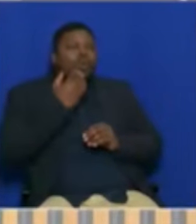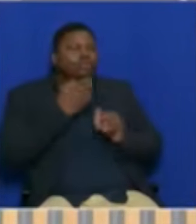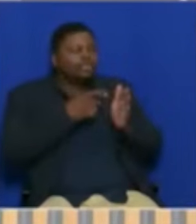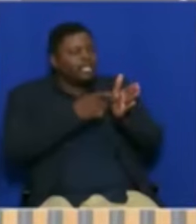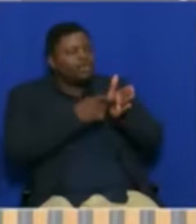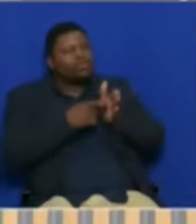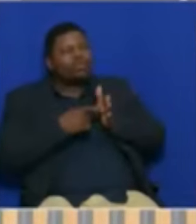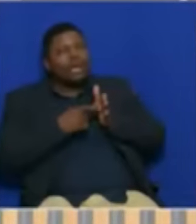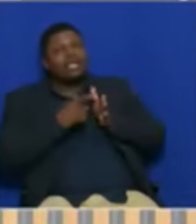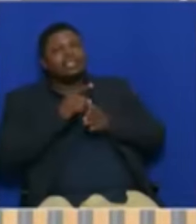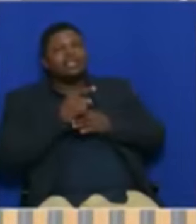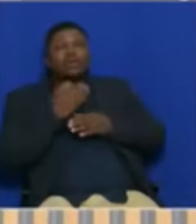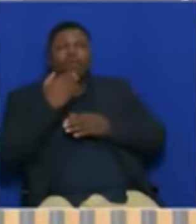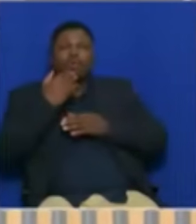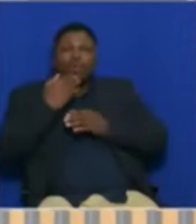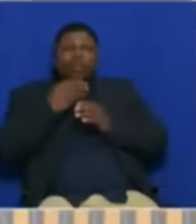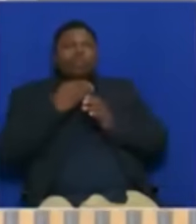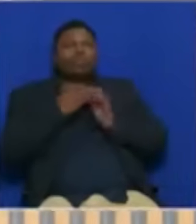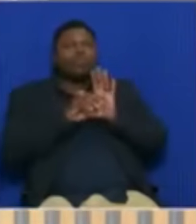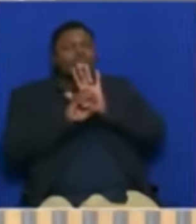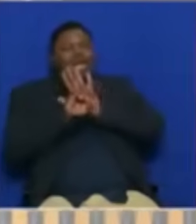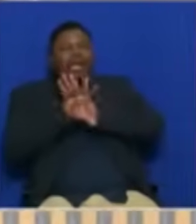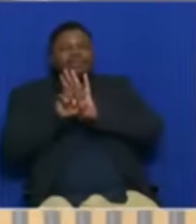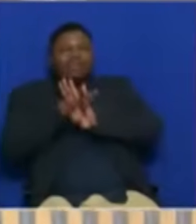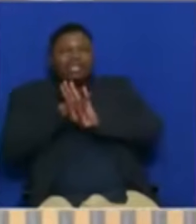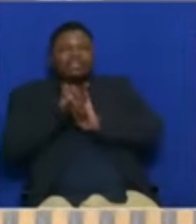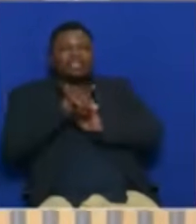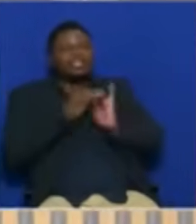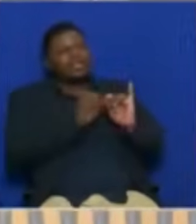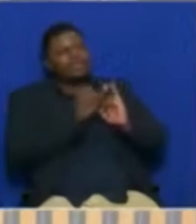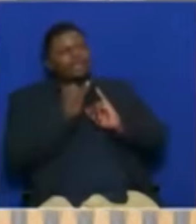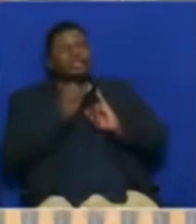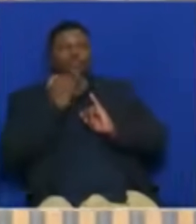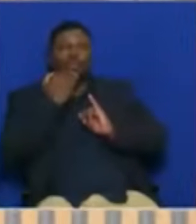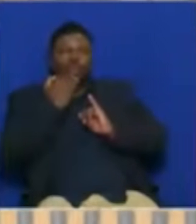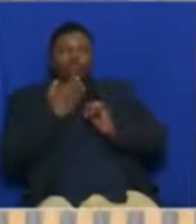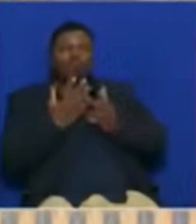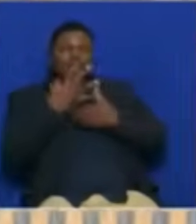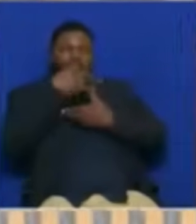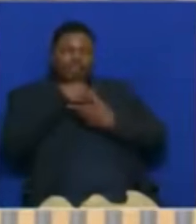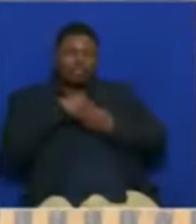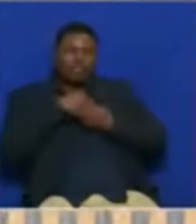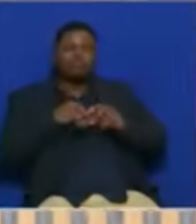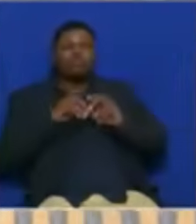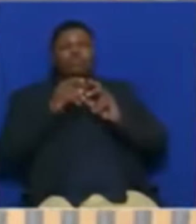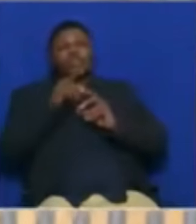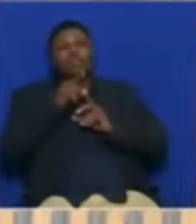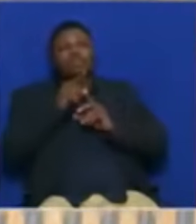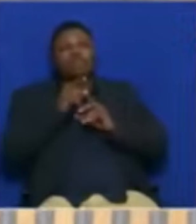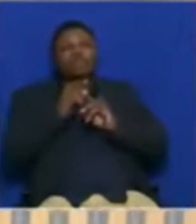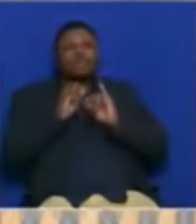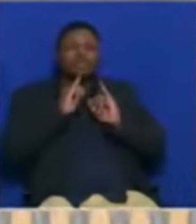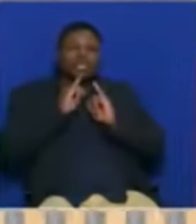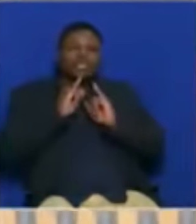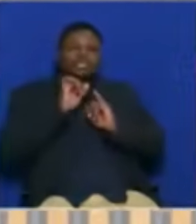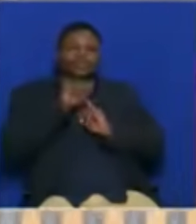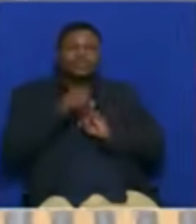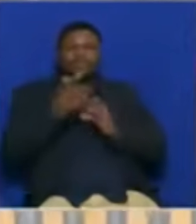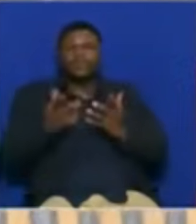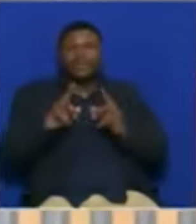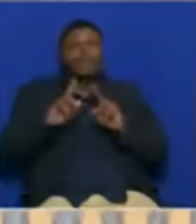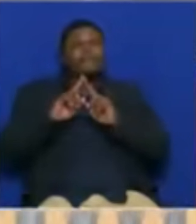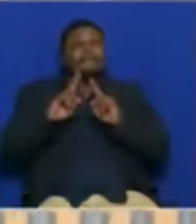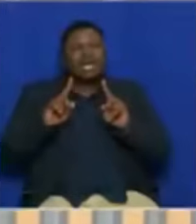to is irrelevant for your purposes of the investigation. So it should not be one of your building